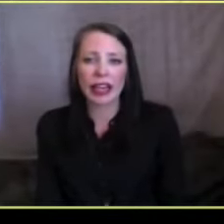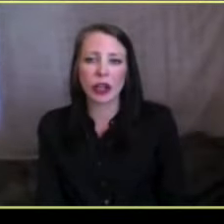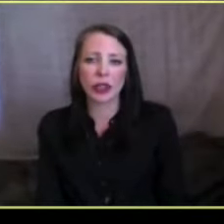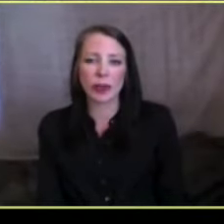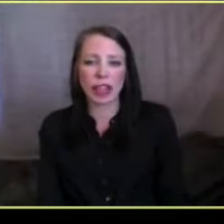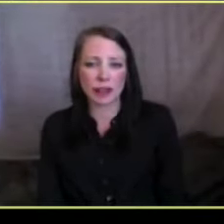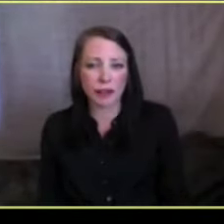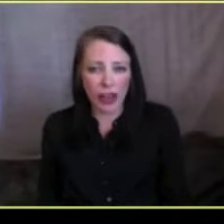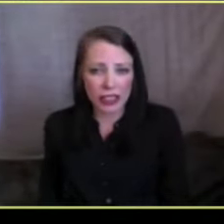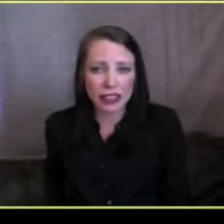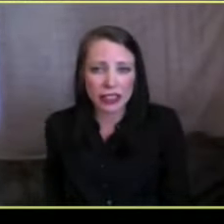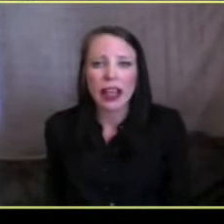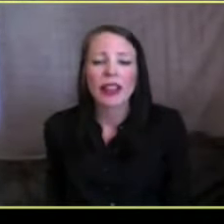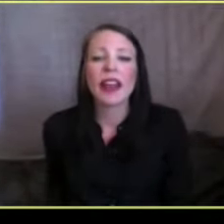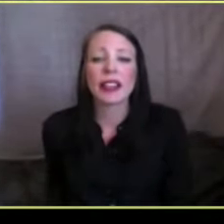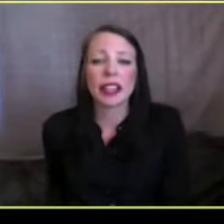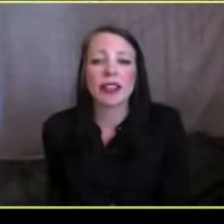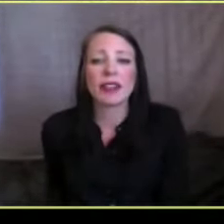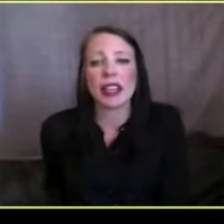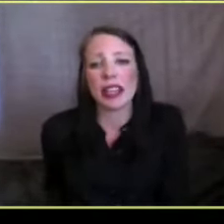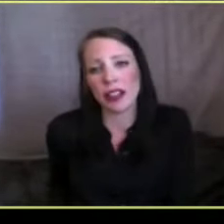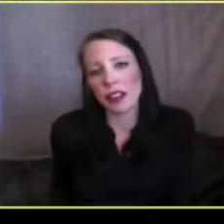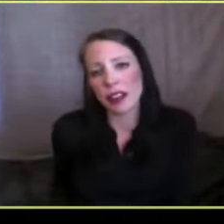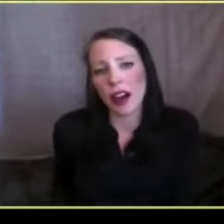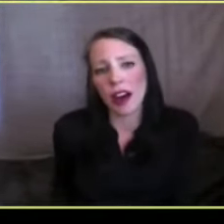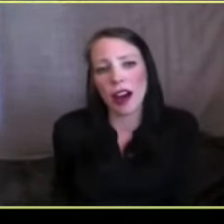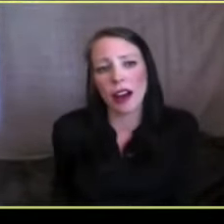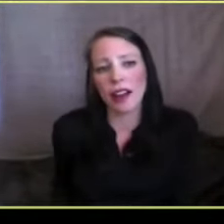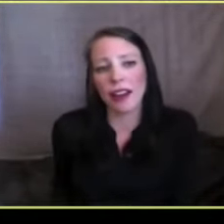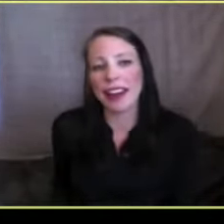had, some deaf friends that lived in